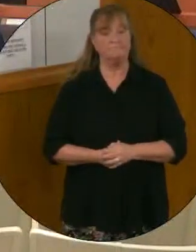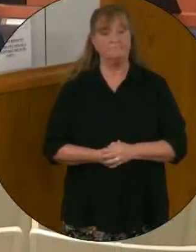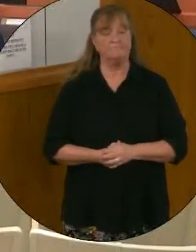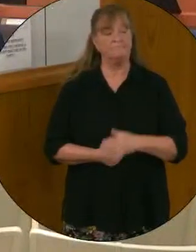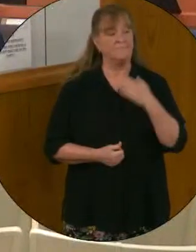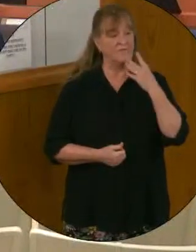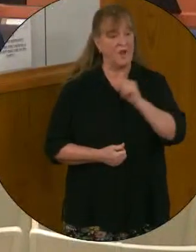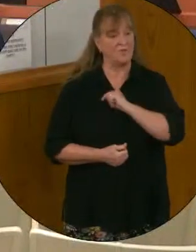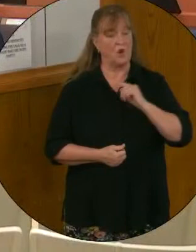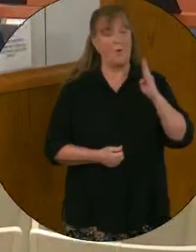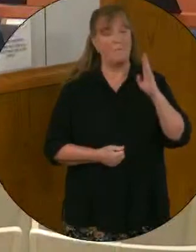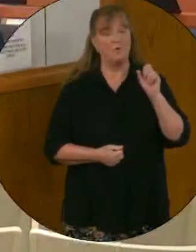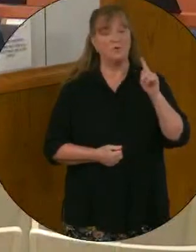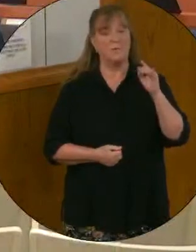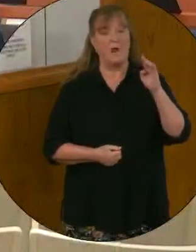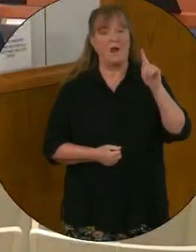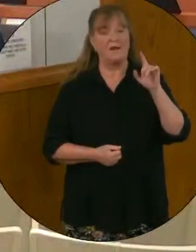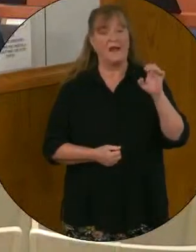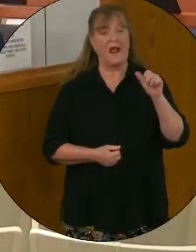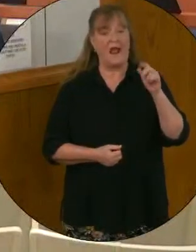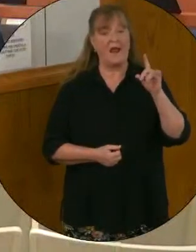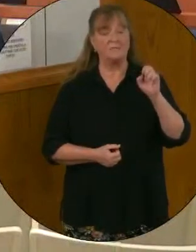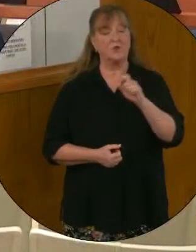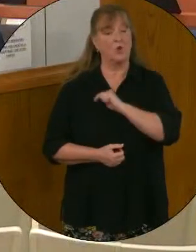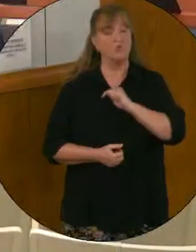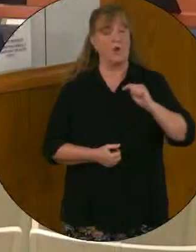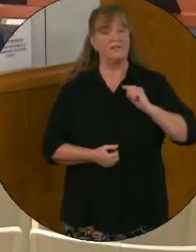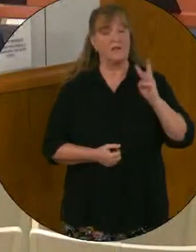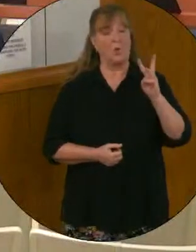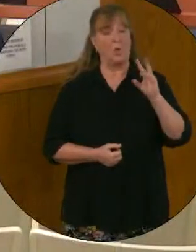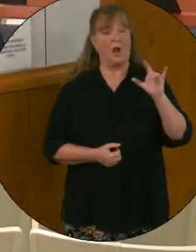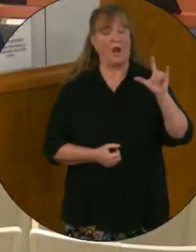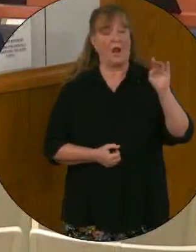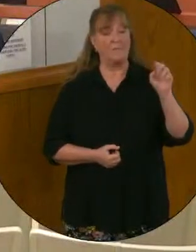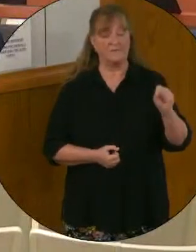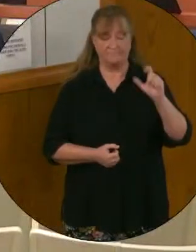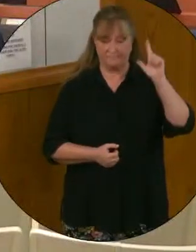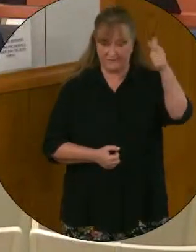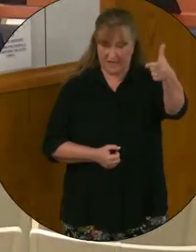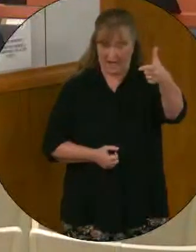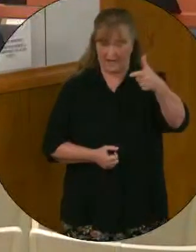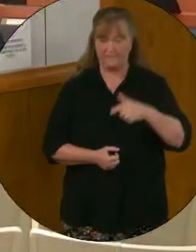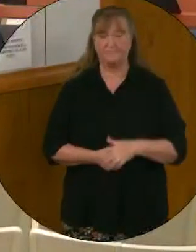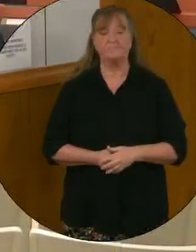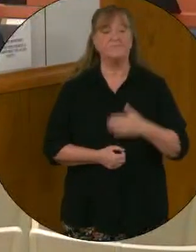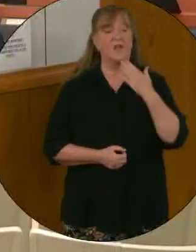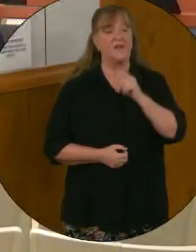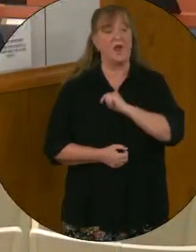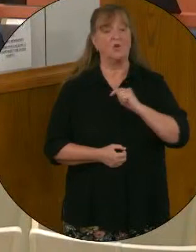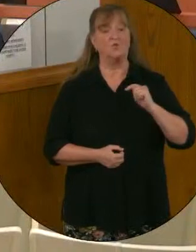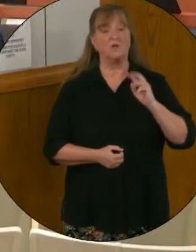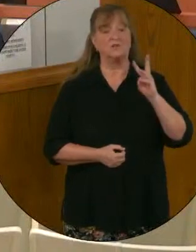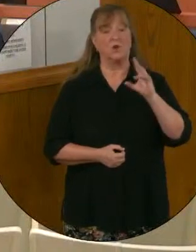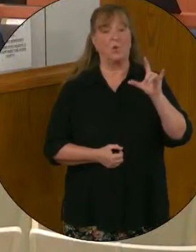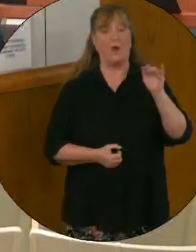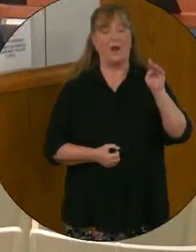Thank you, Trustee Bustamante Adams. Trustee Williams. A second. Thank you, Trustee Williams.